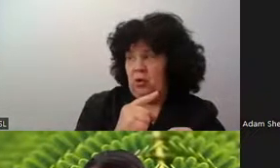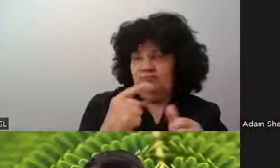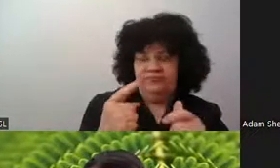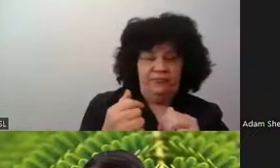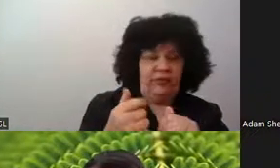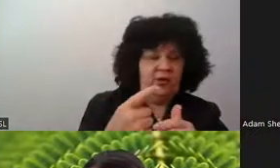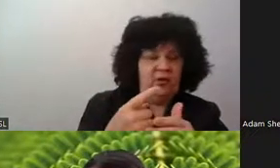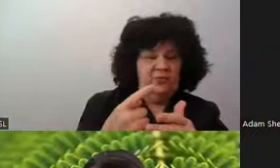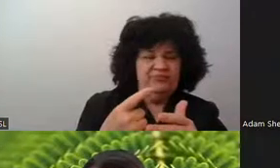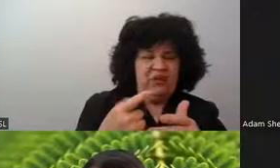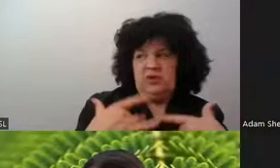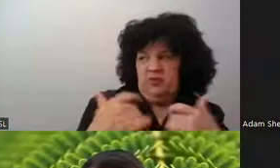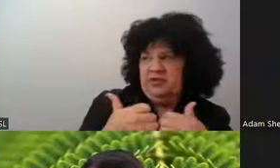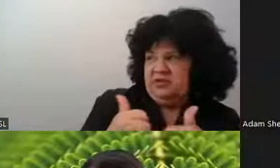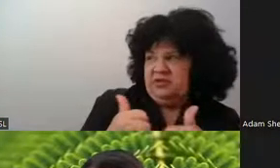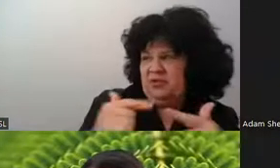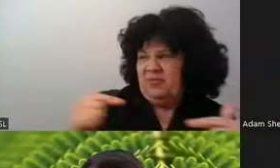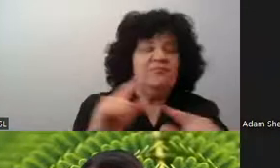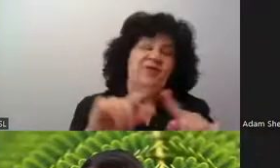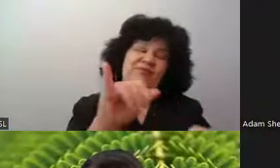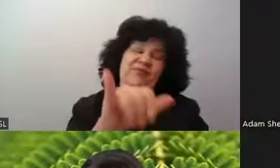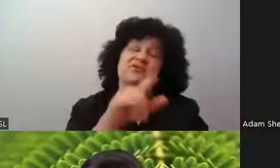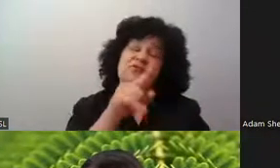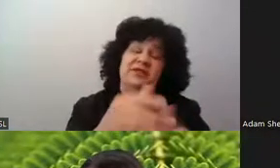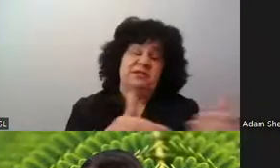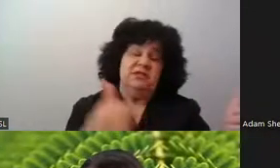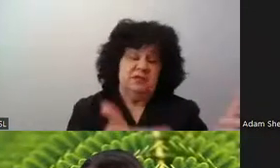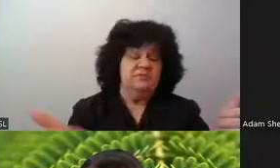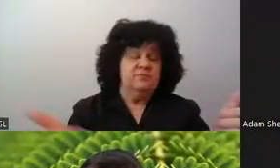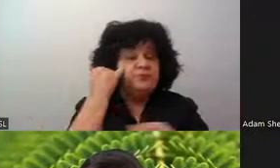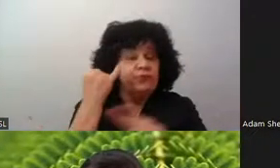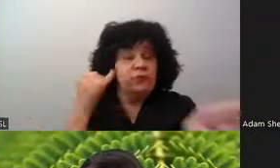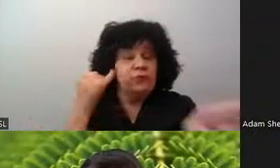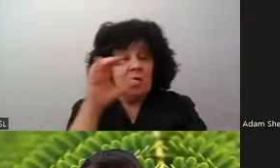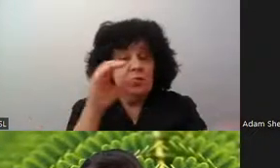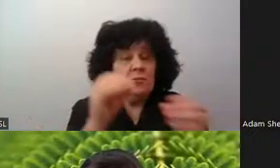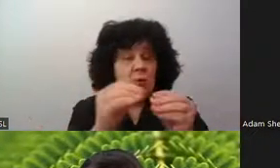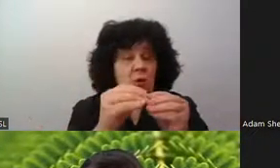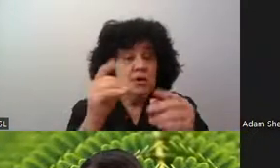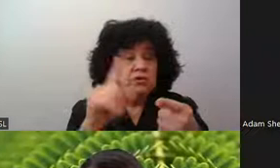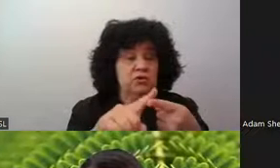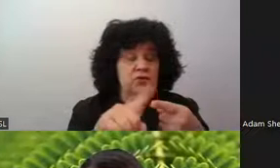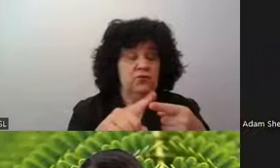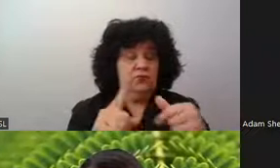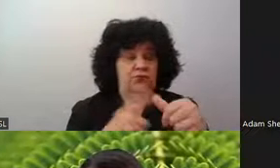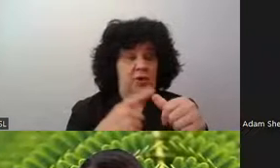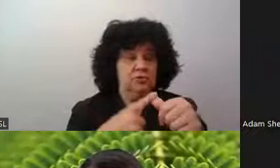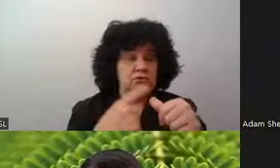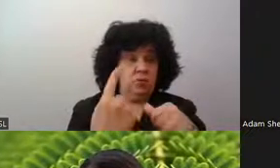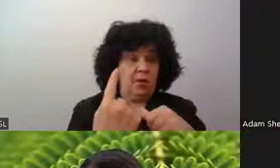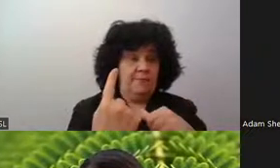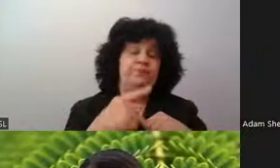But I mean, that's the easier thing to implement. I know if you're looking more towards the first bucket, the performance requirements, you kind of have to